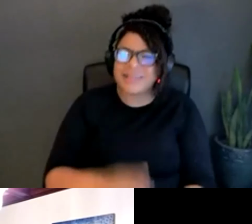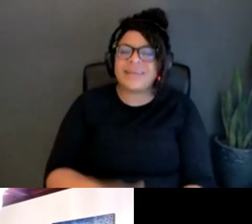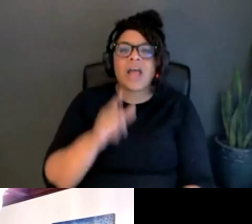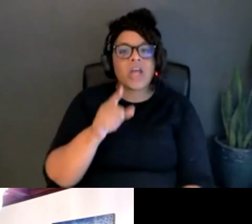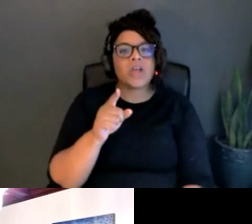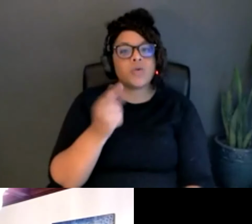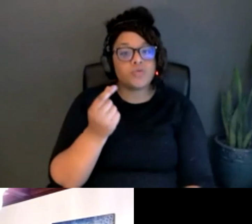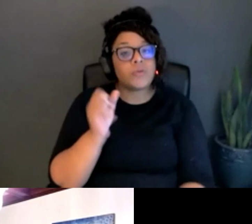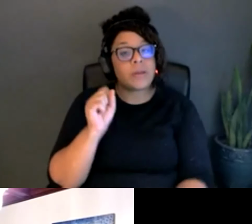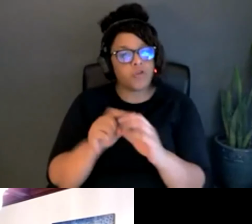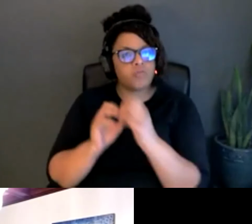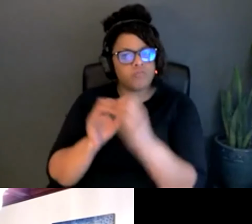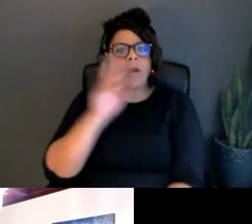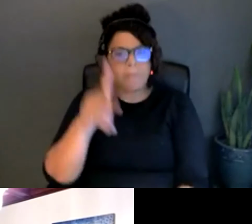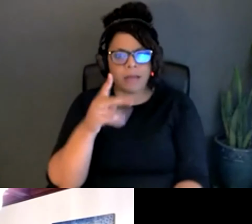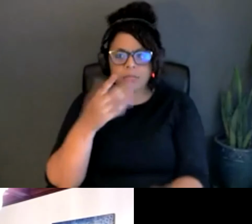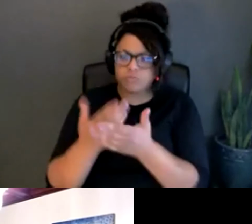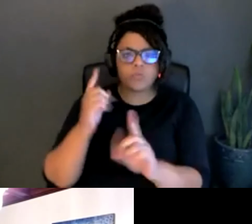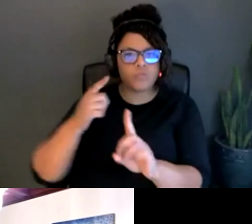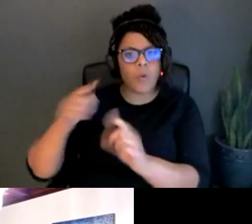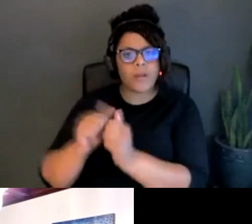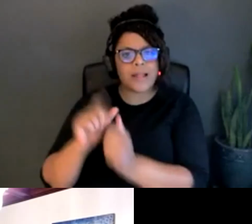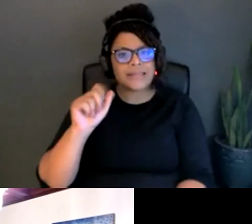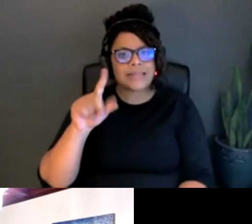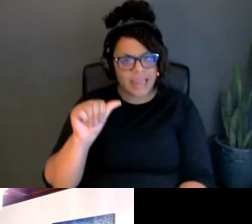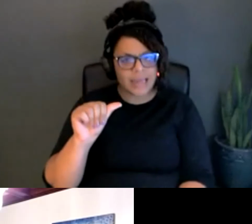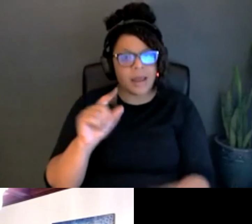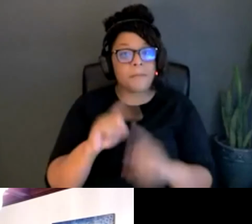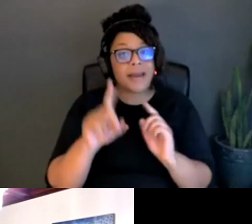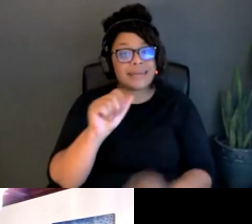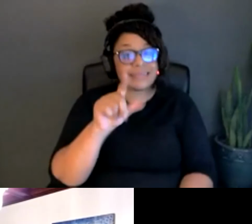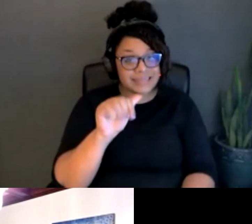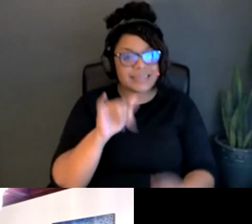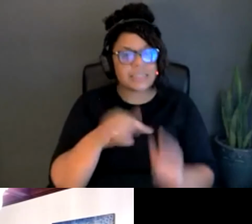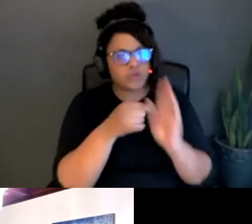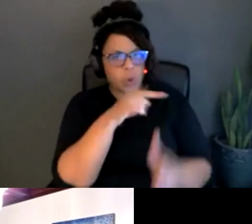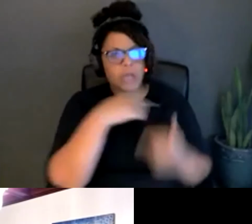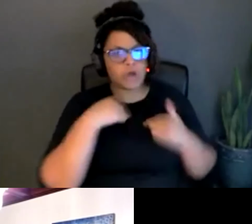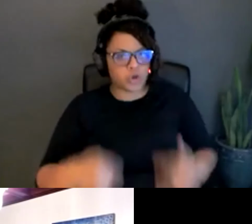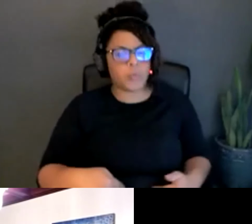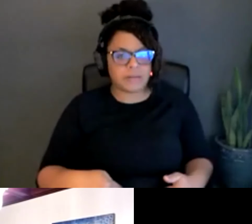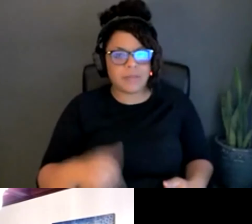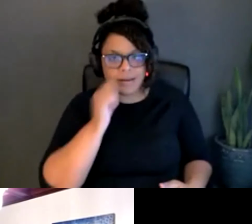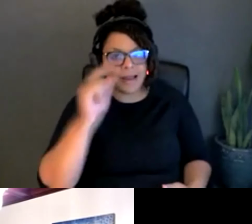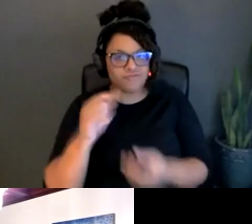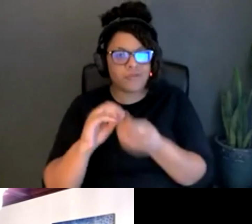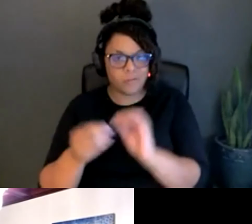talk back with data when it's necessary, but data that humanizes the population that you're talking